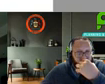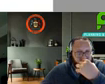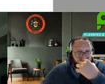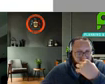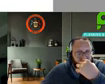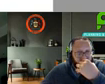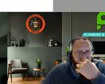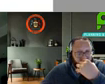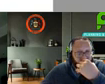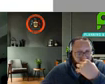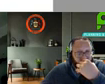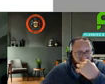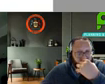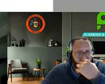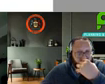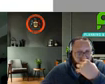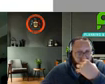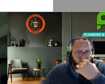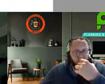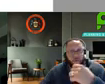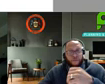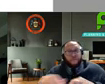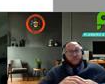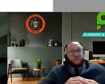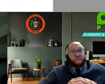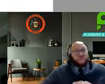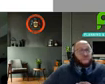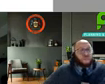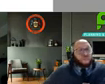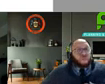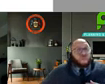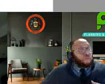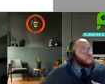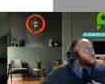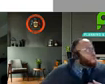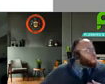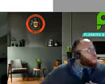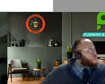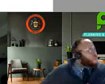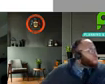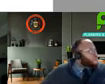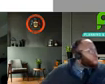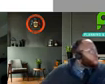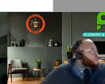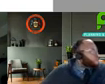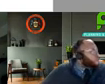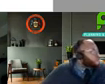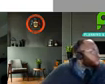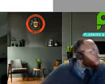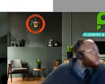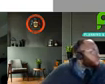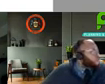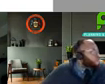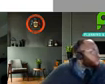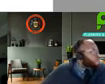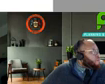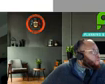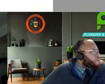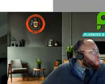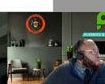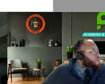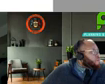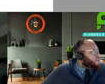And I can't speak for the HOA, but I think a lot of them feel the same sentiment as I do. But